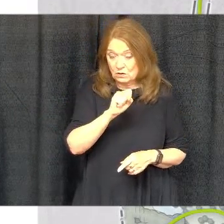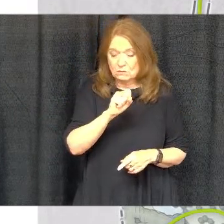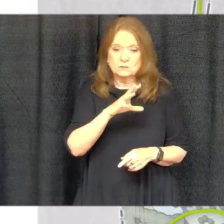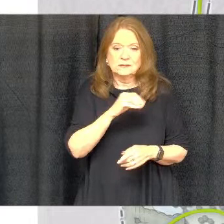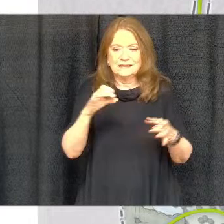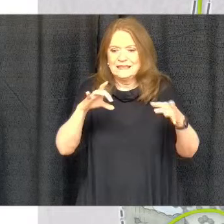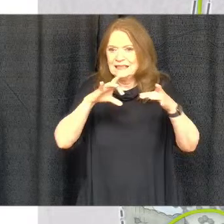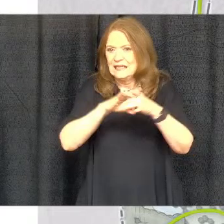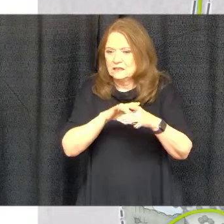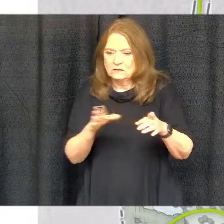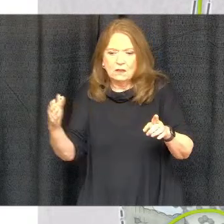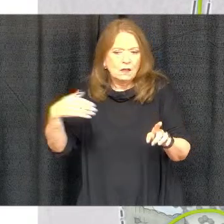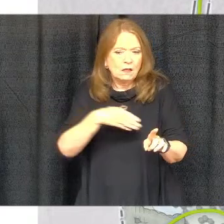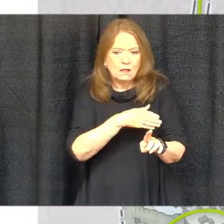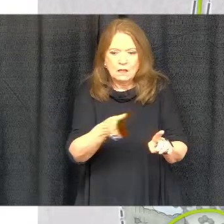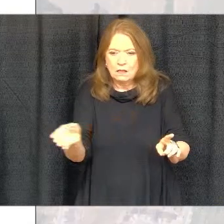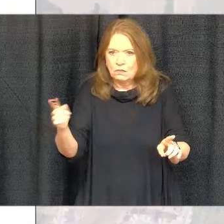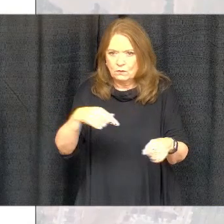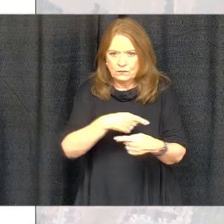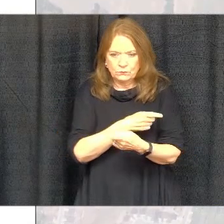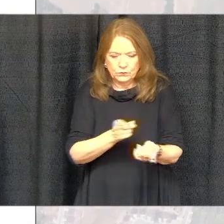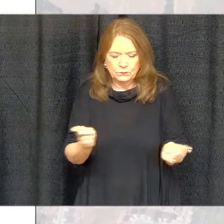site.